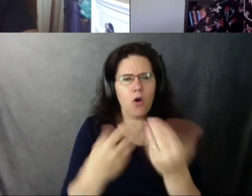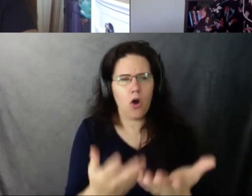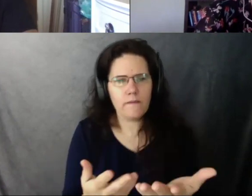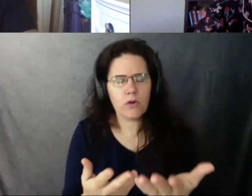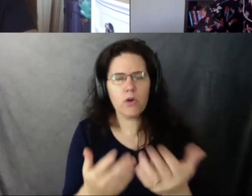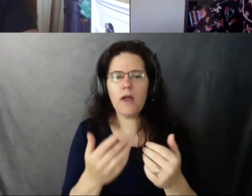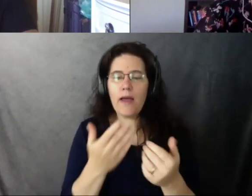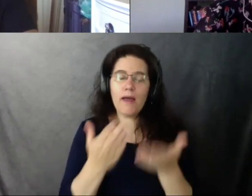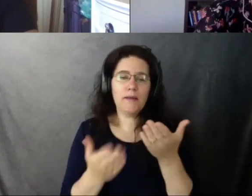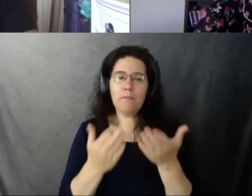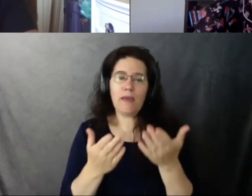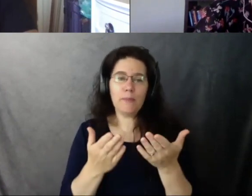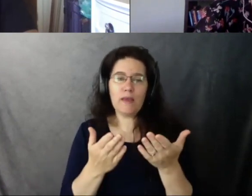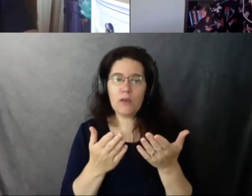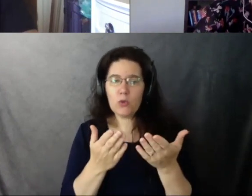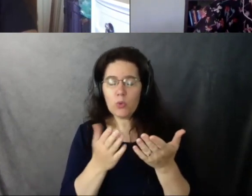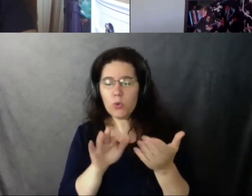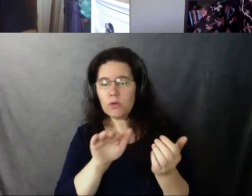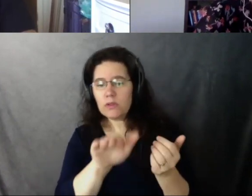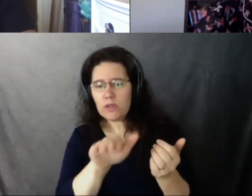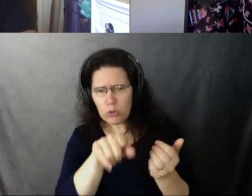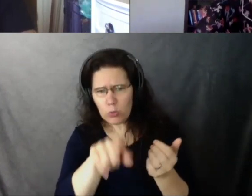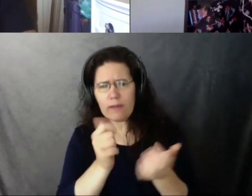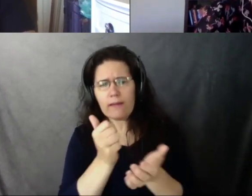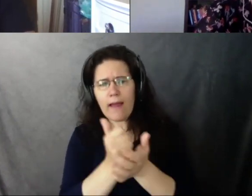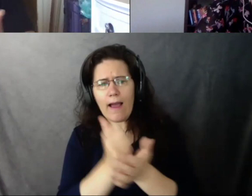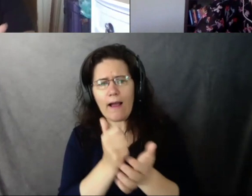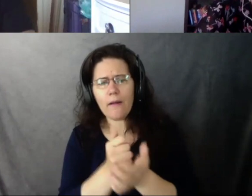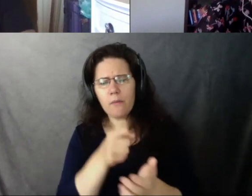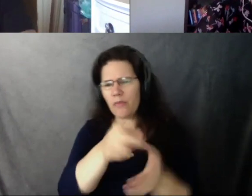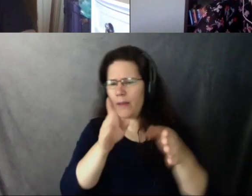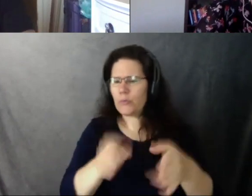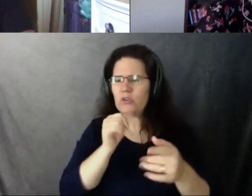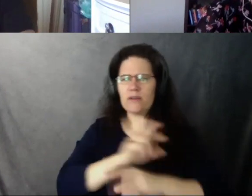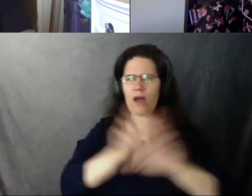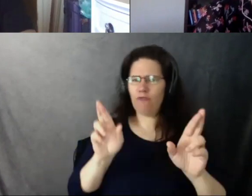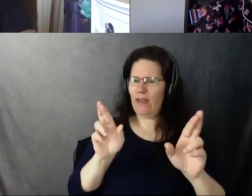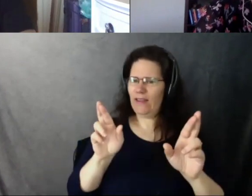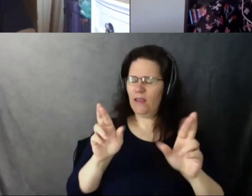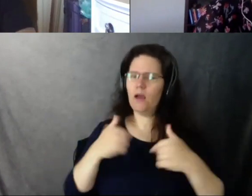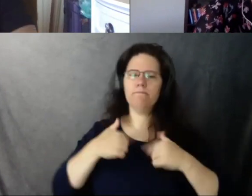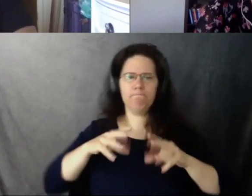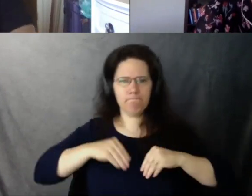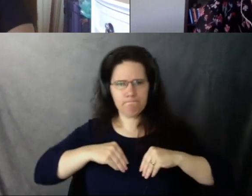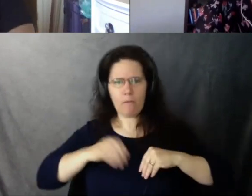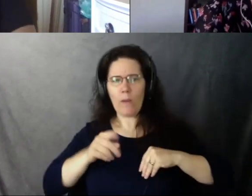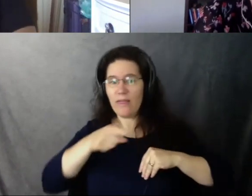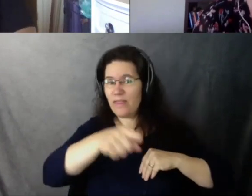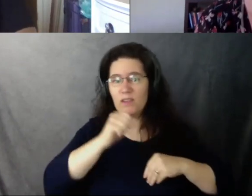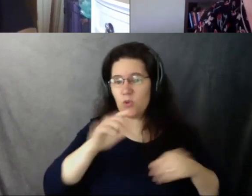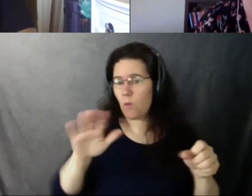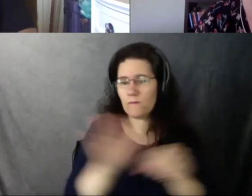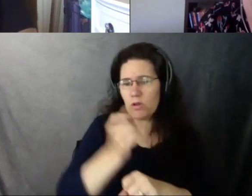not be ready to seek out supports because they're still trying to understand it themselves.